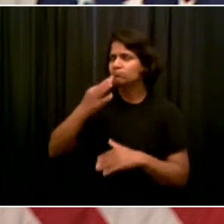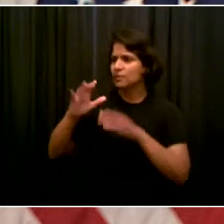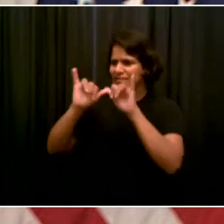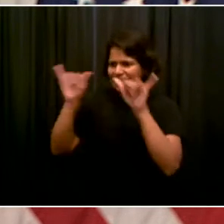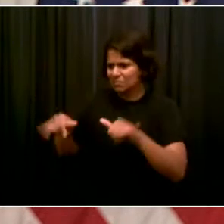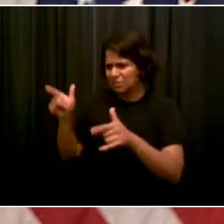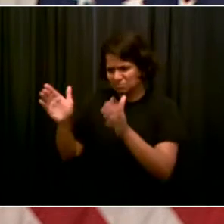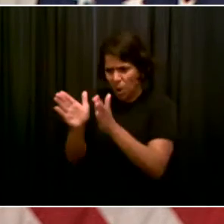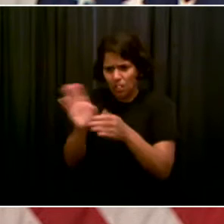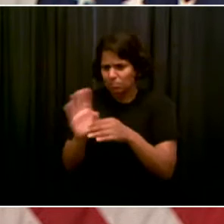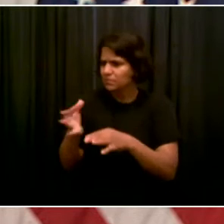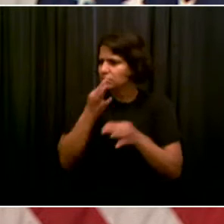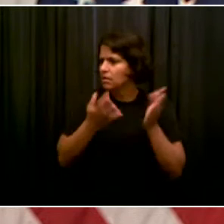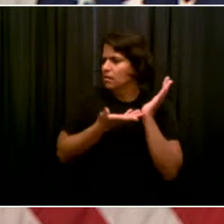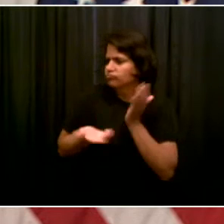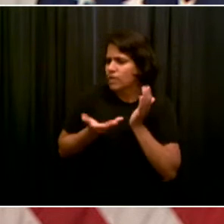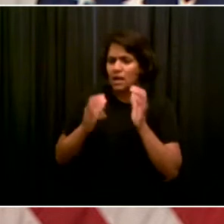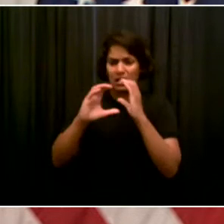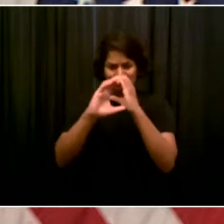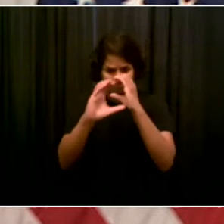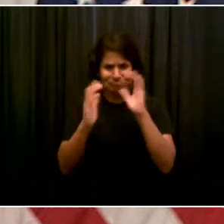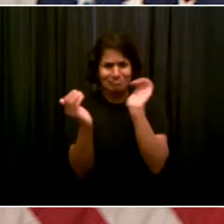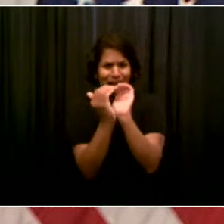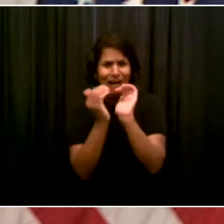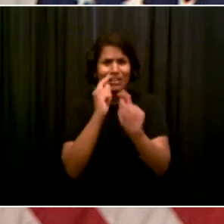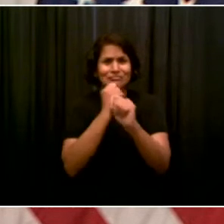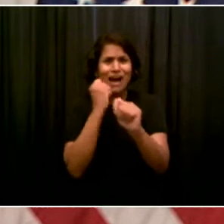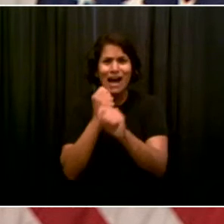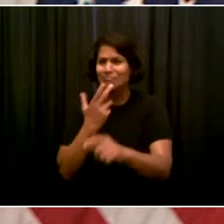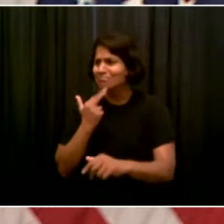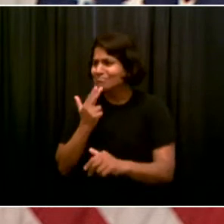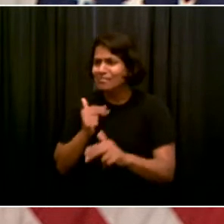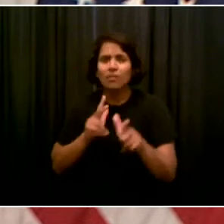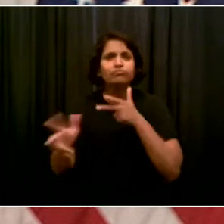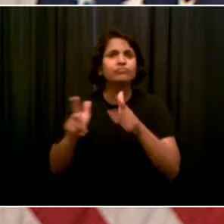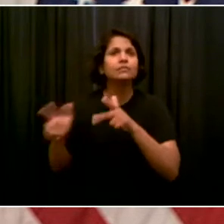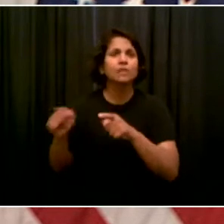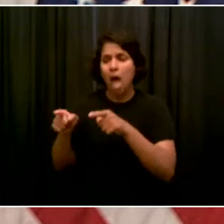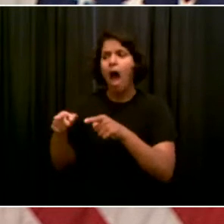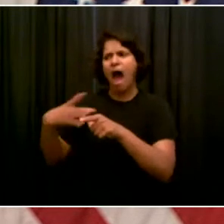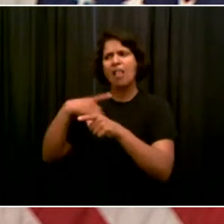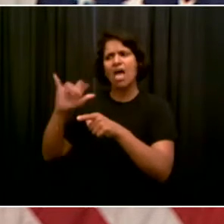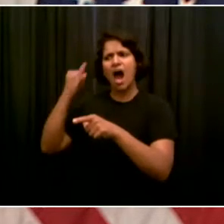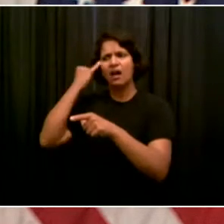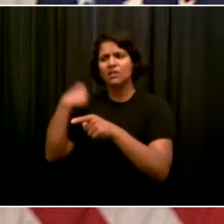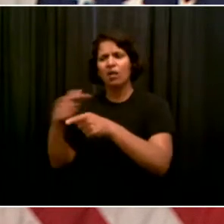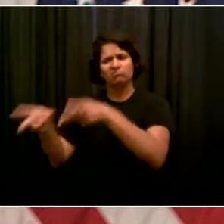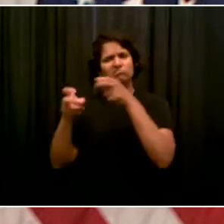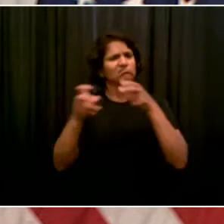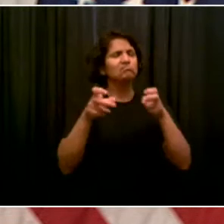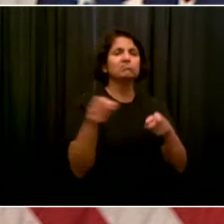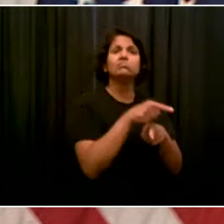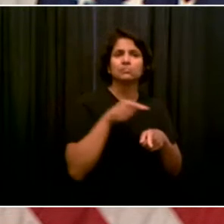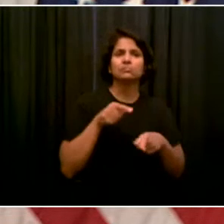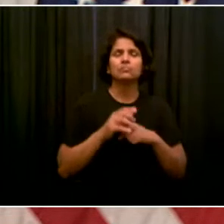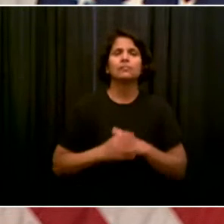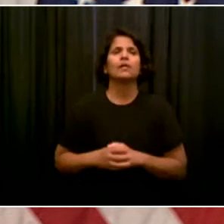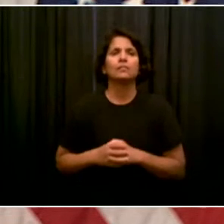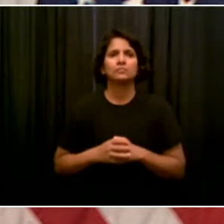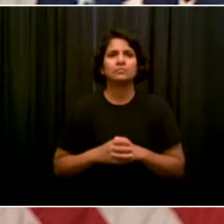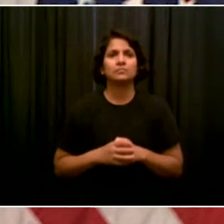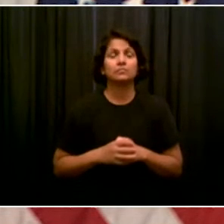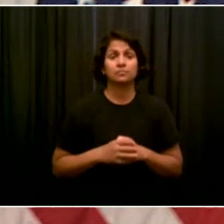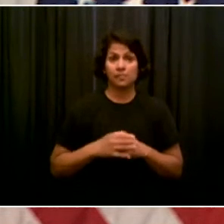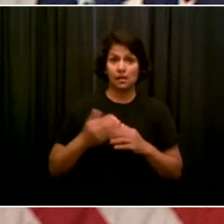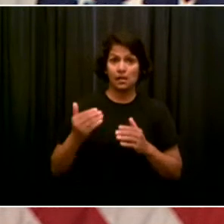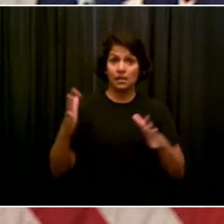mentioned. So the point I would leave with before turning to the thank yous is we have a chance right now.